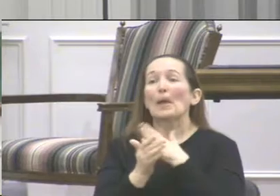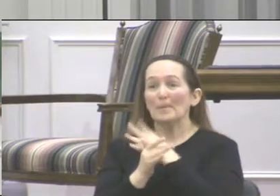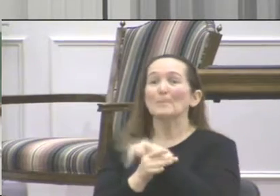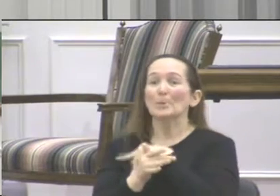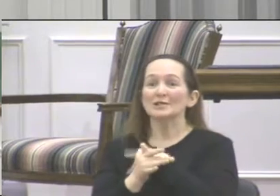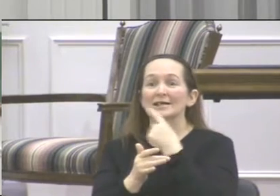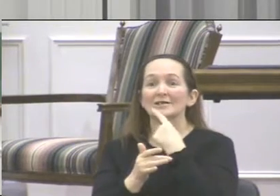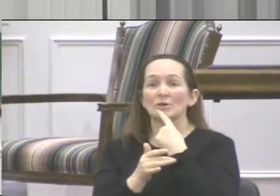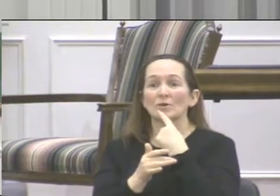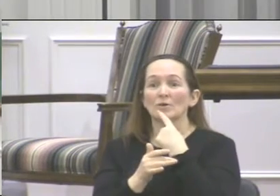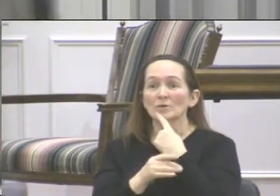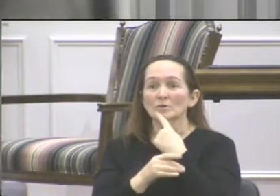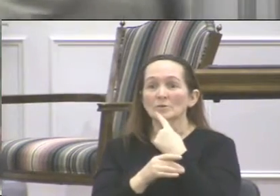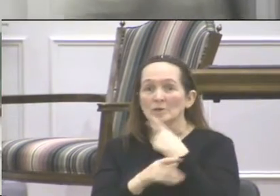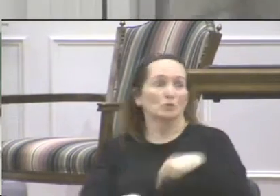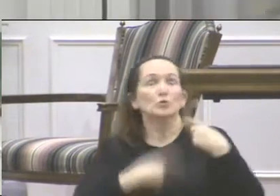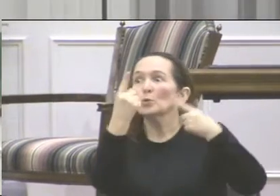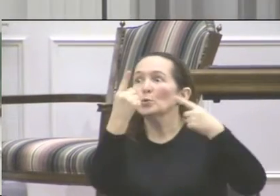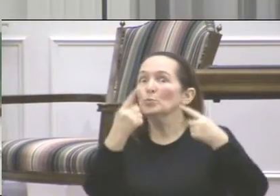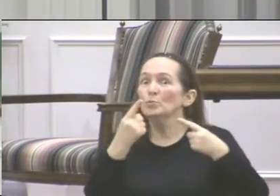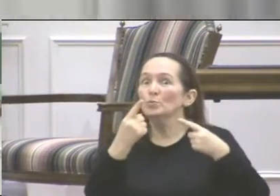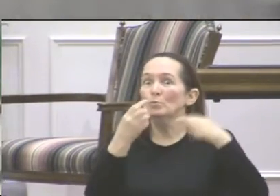And my personality says, let's go.